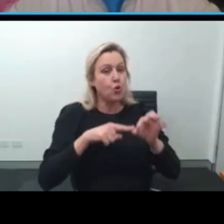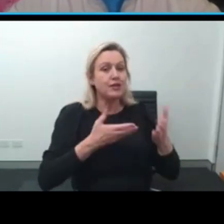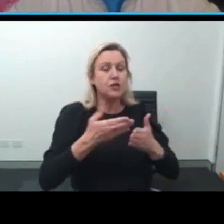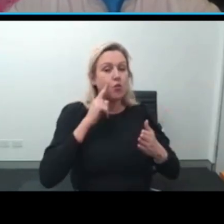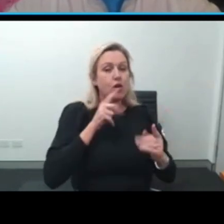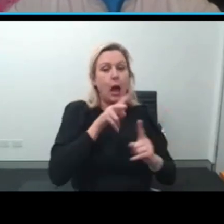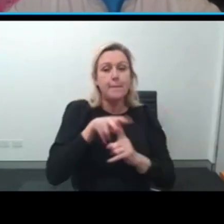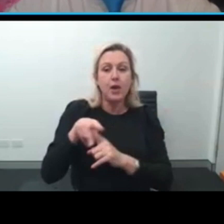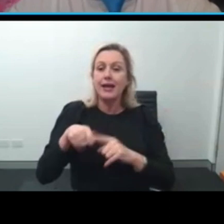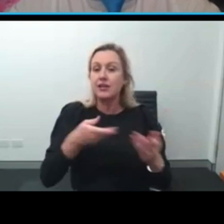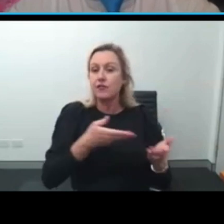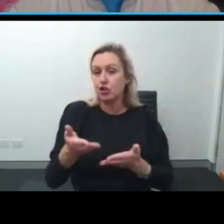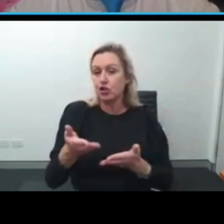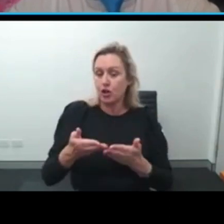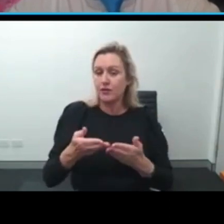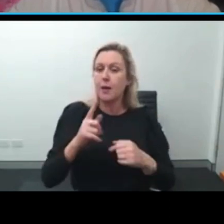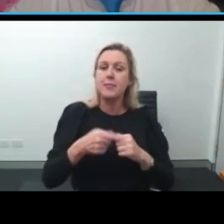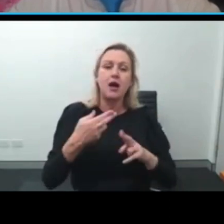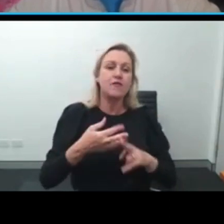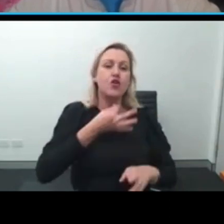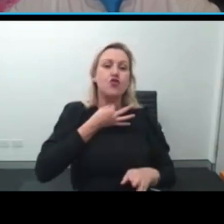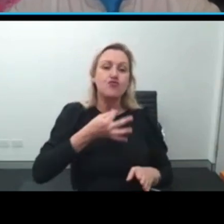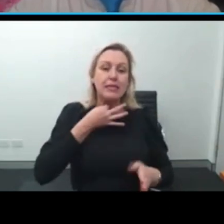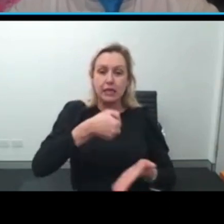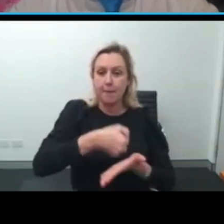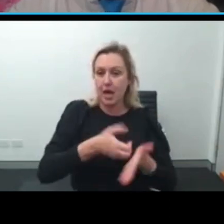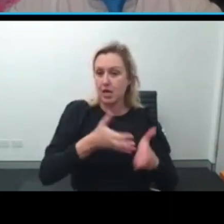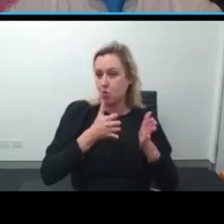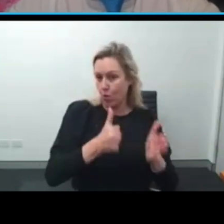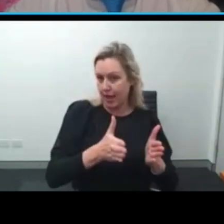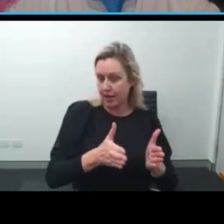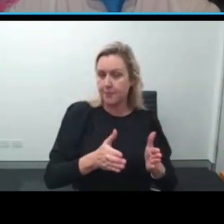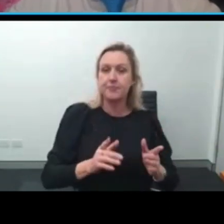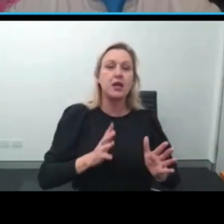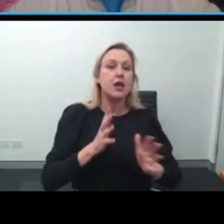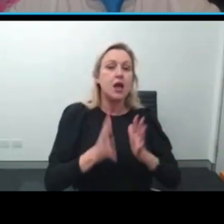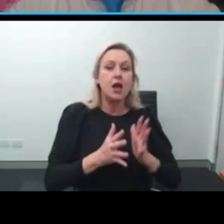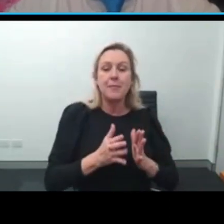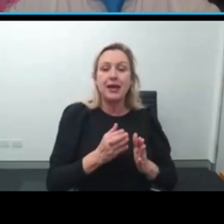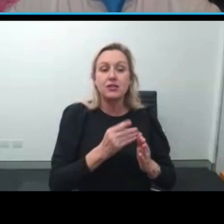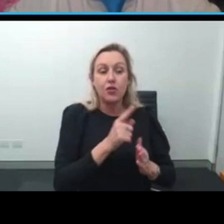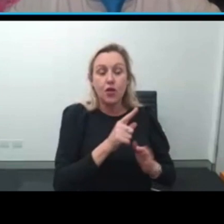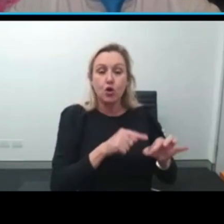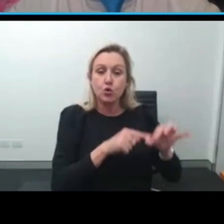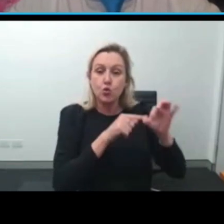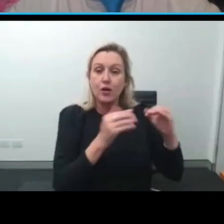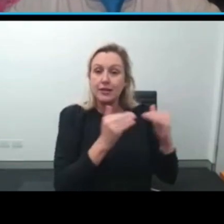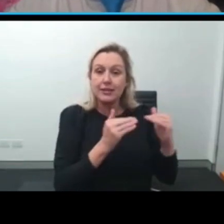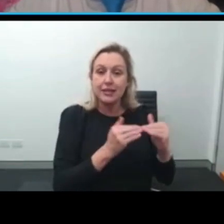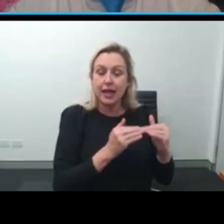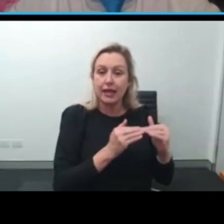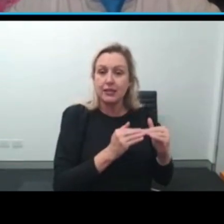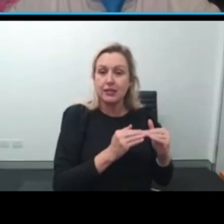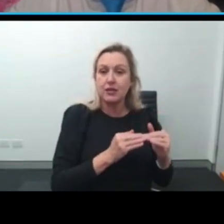in a proportionate risk-based way. So this means that some or none of the quality standards would apply to providers